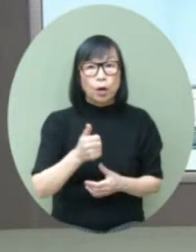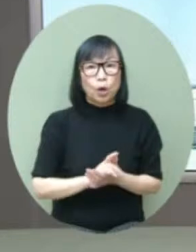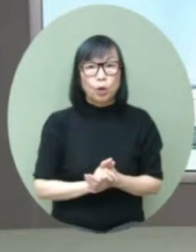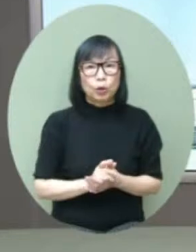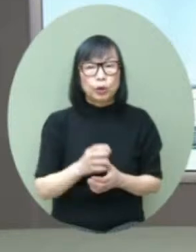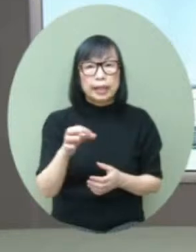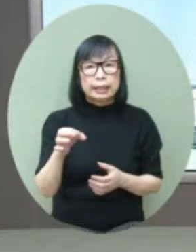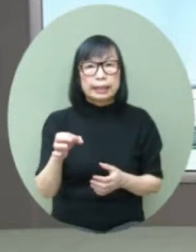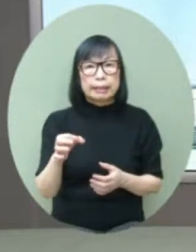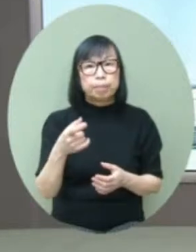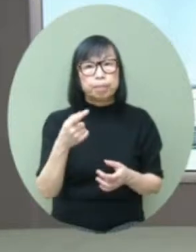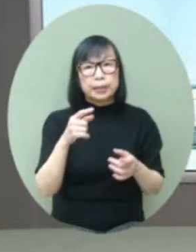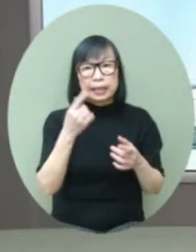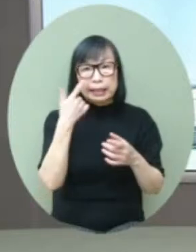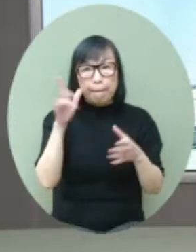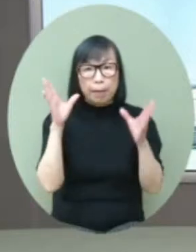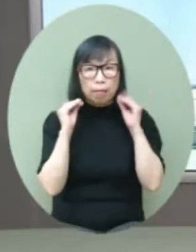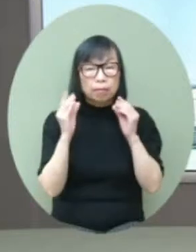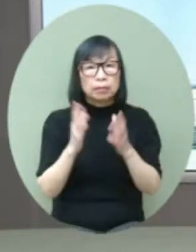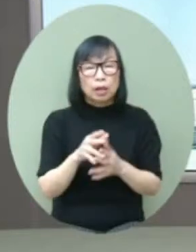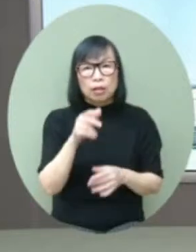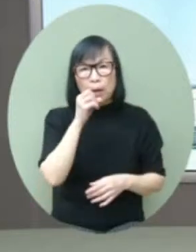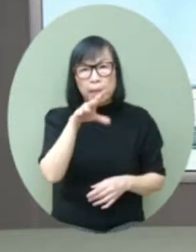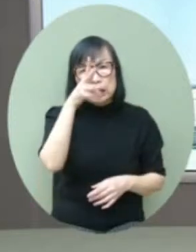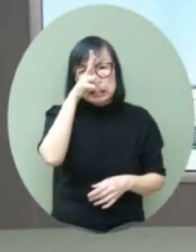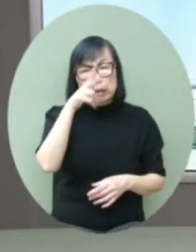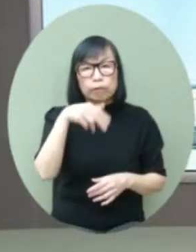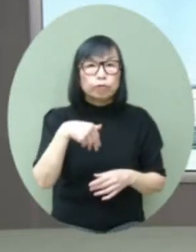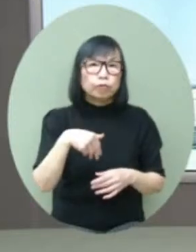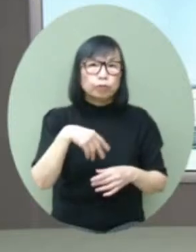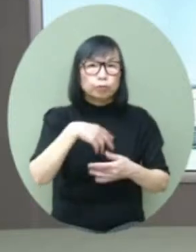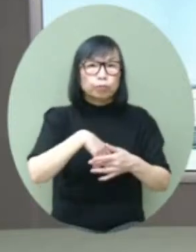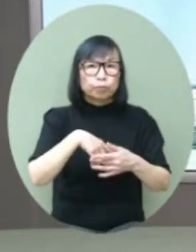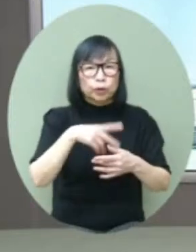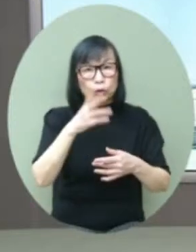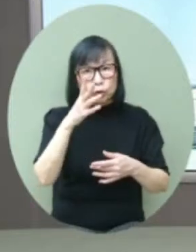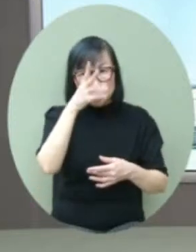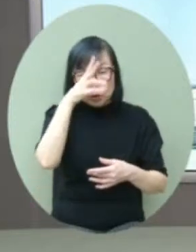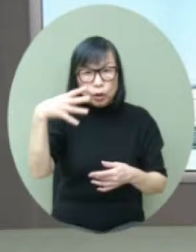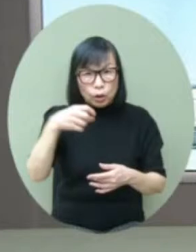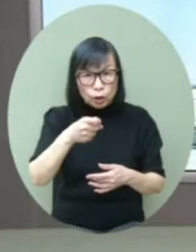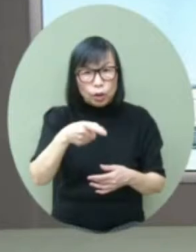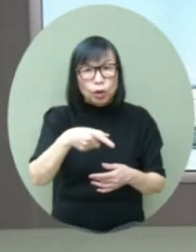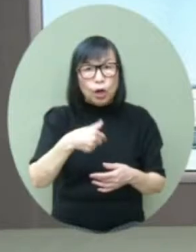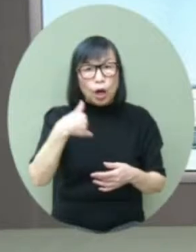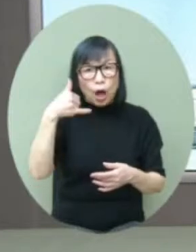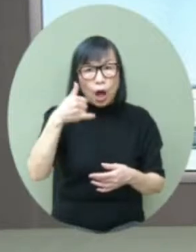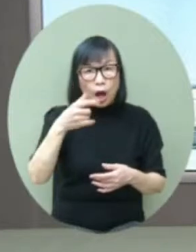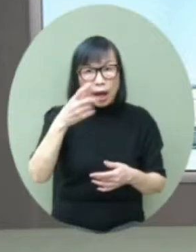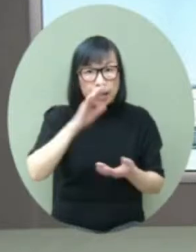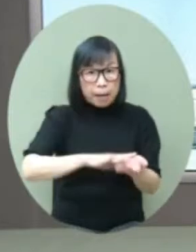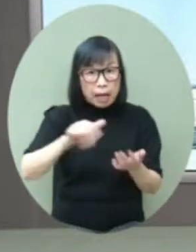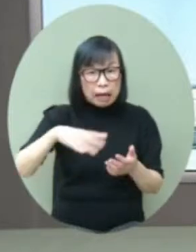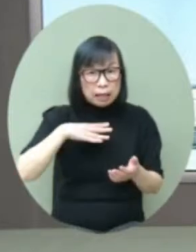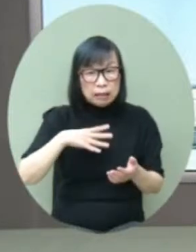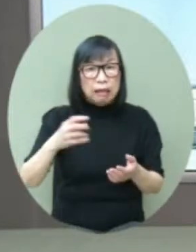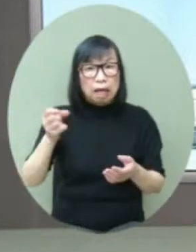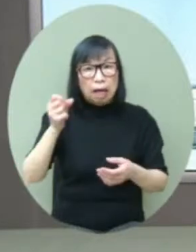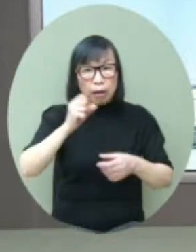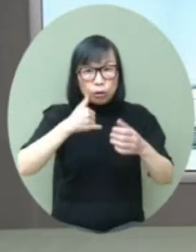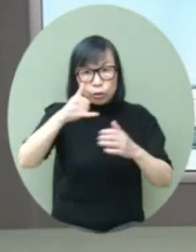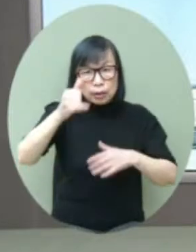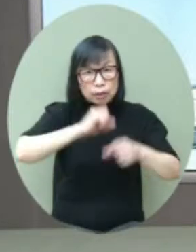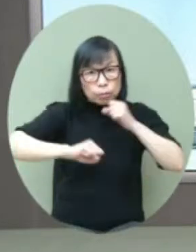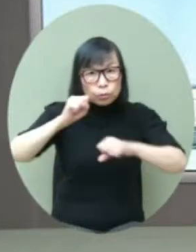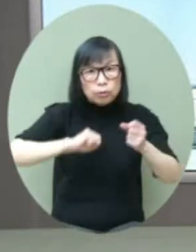Good afternoon. I think within the administration, regarding the principal officials, I think some activities